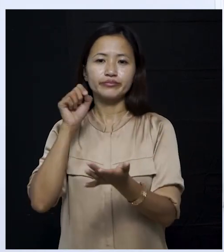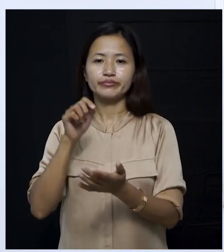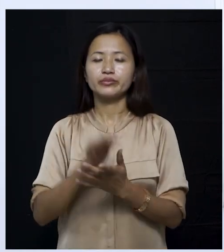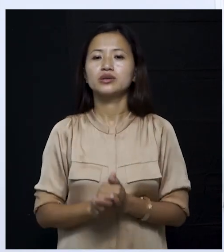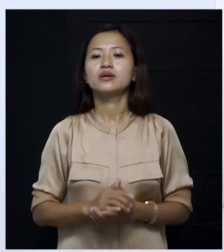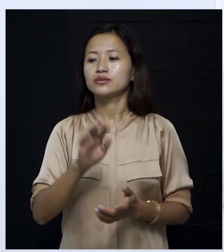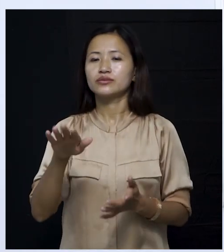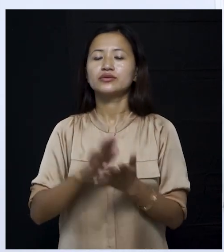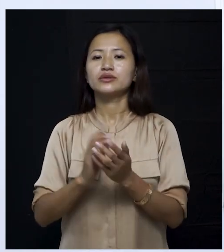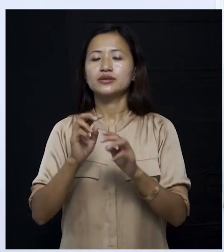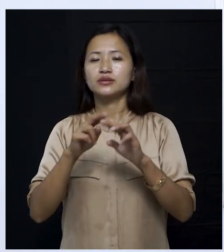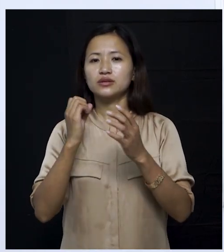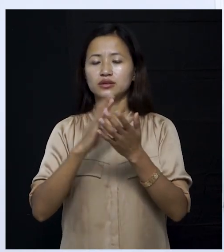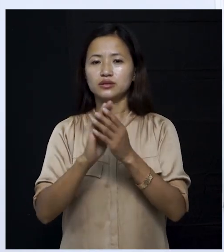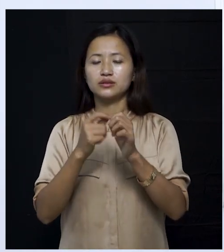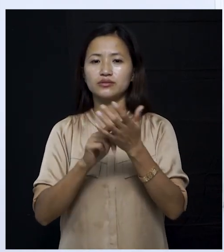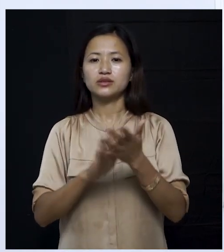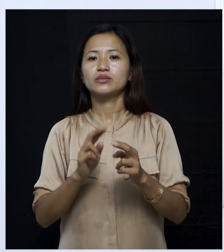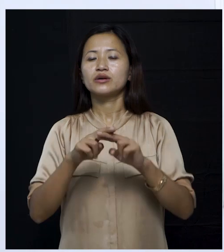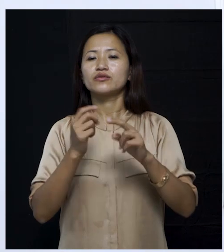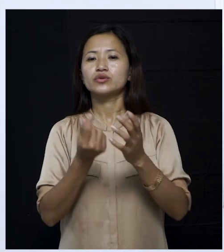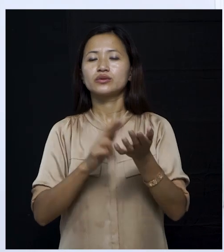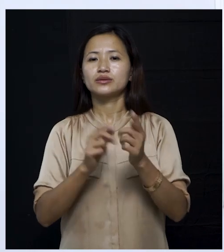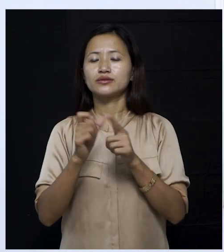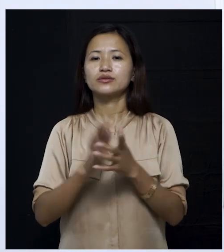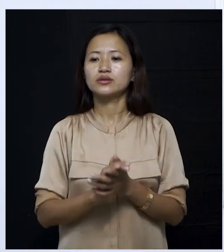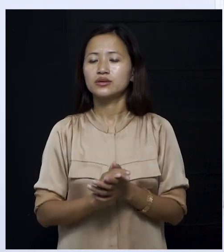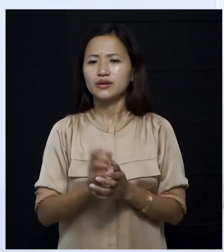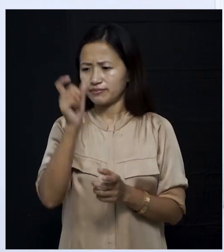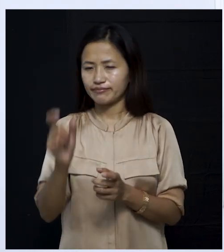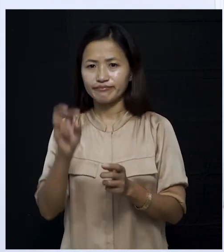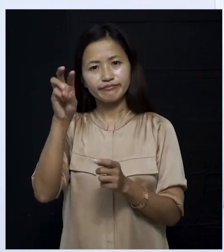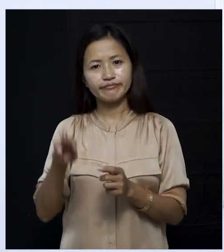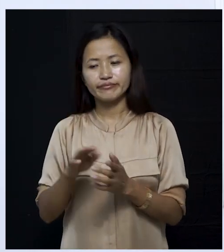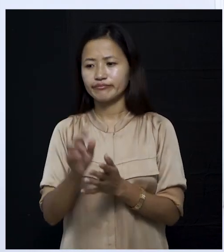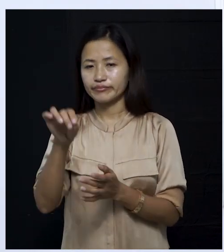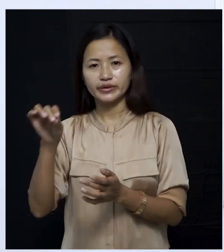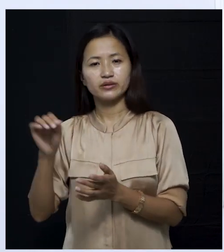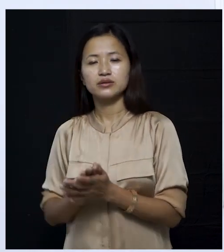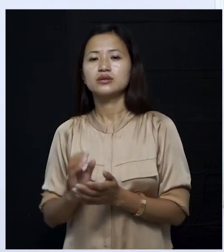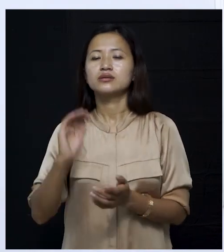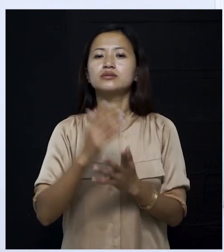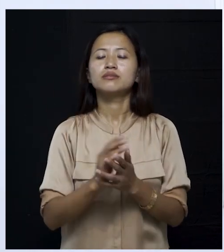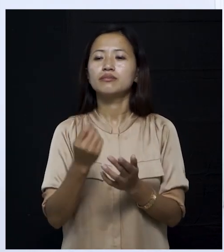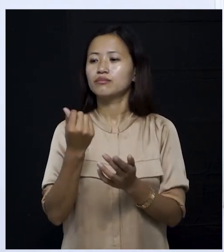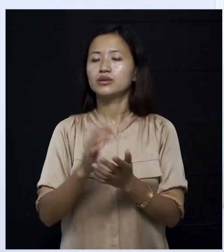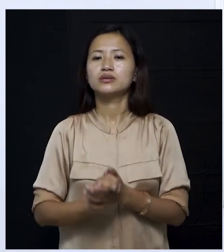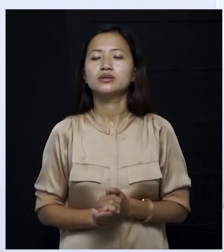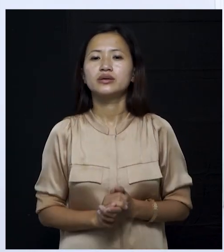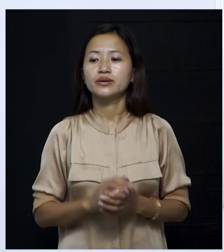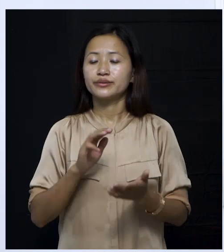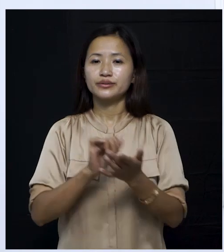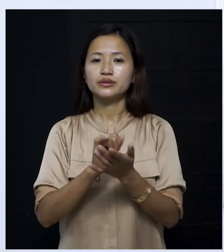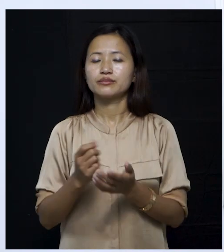called as cheat fund, okay, where the members periodically, regularly, they will collect some money, and that money will